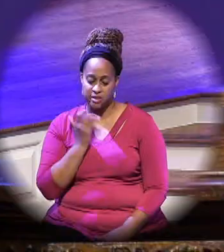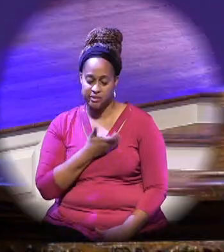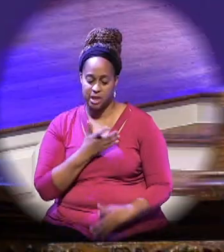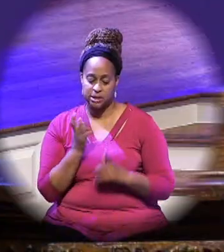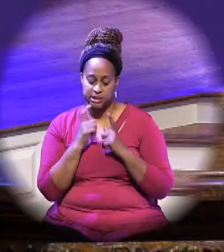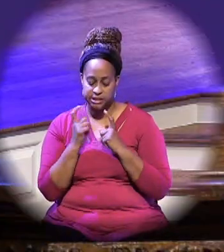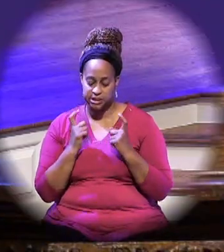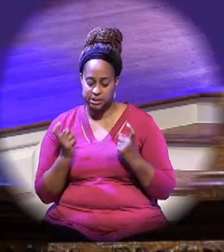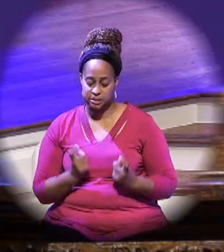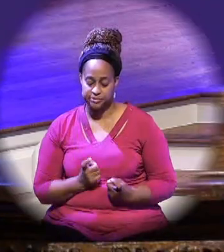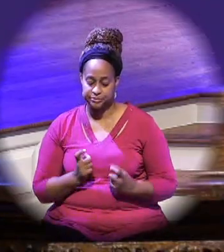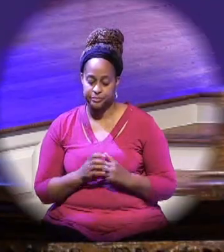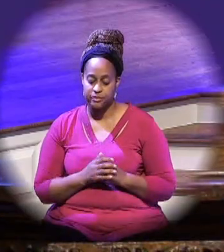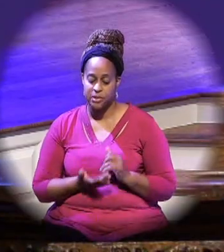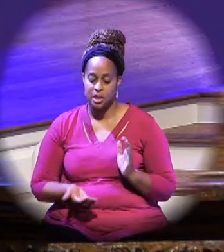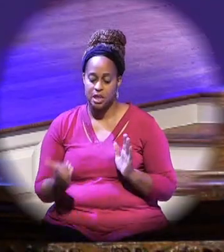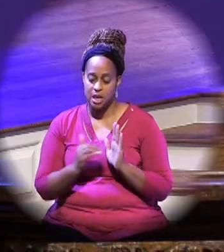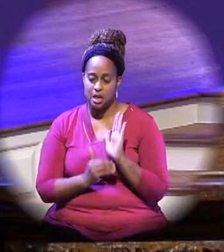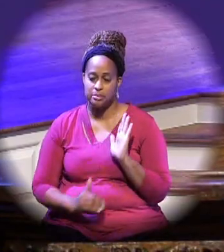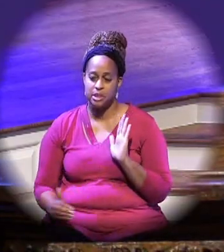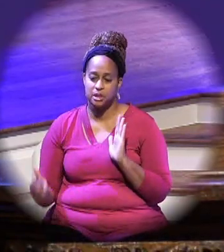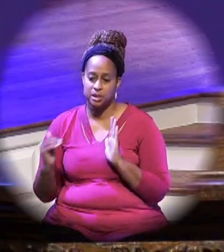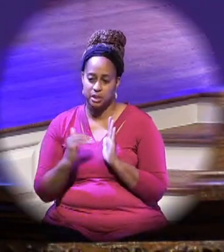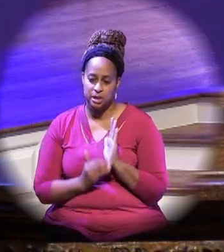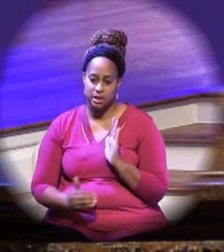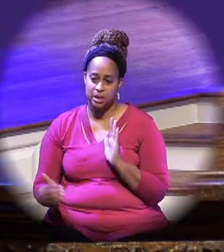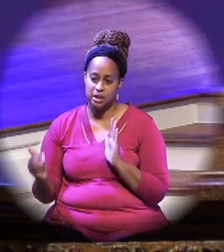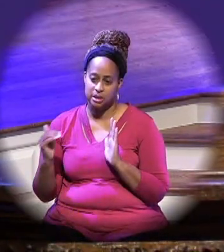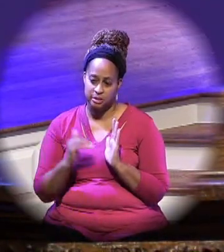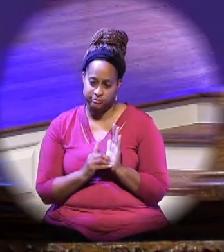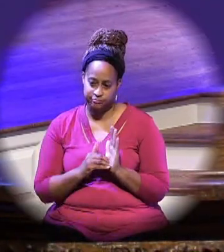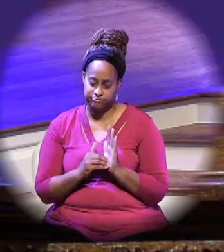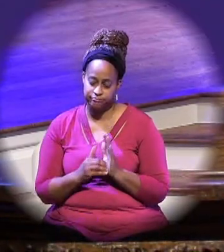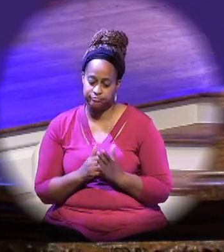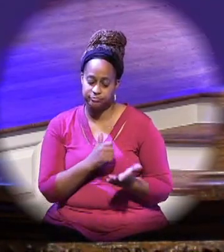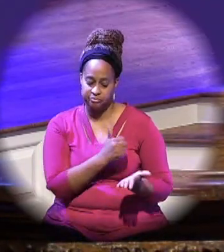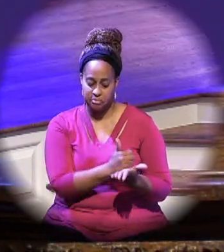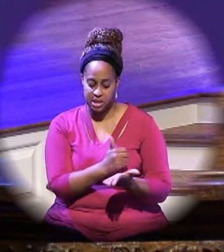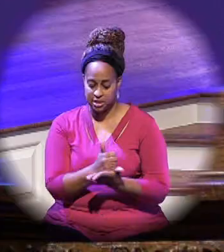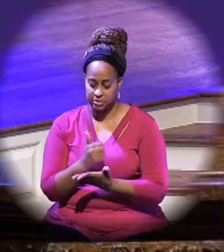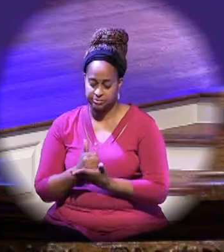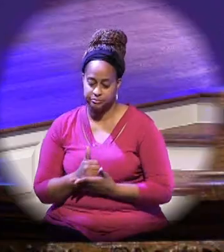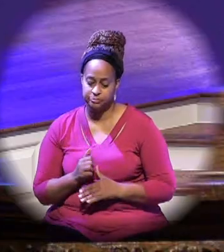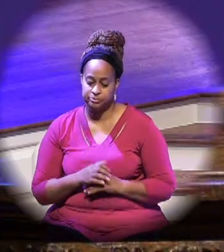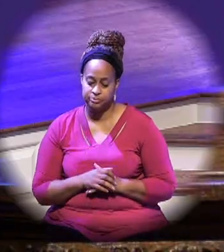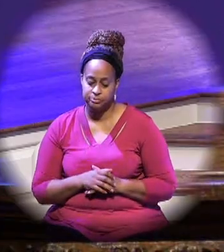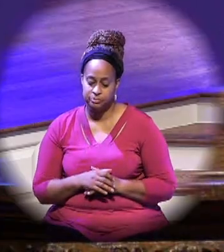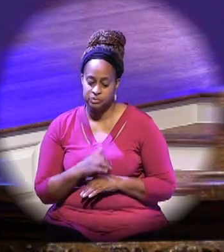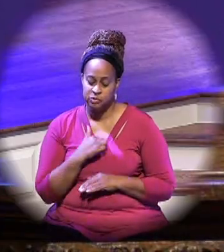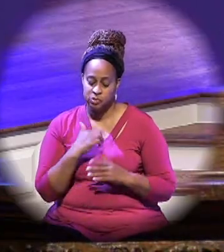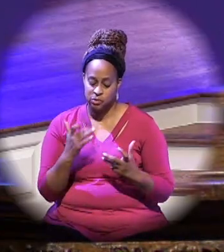sins time and time again. So I wonder,